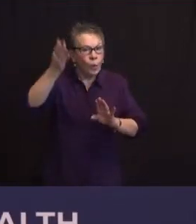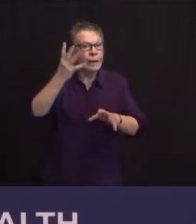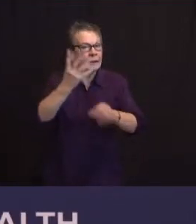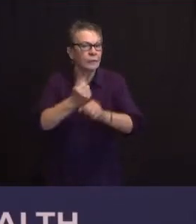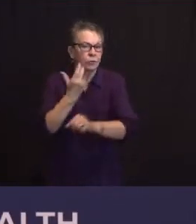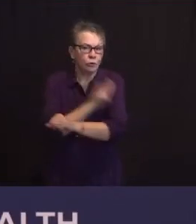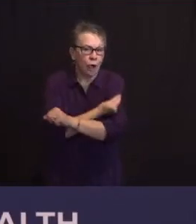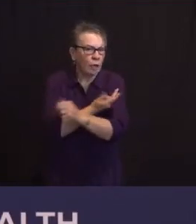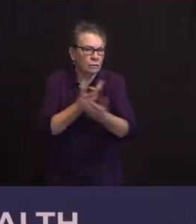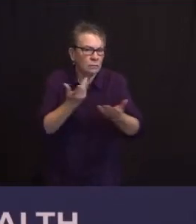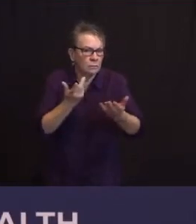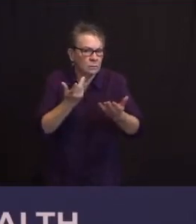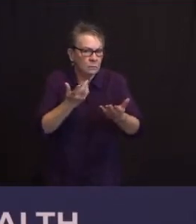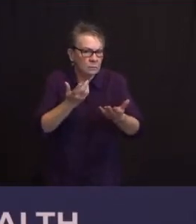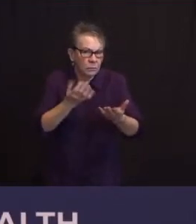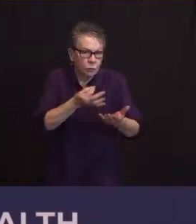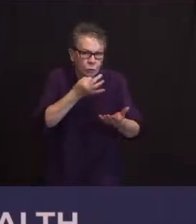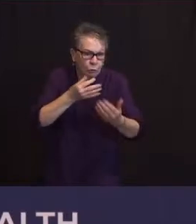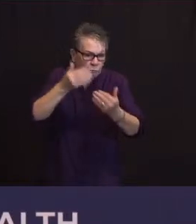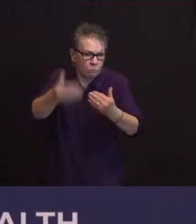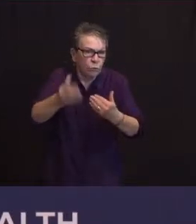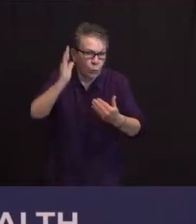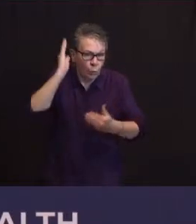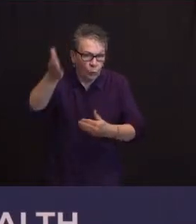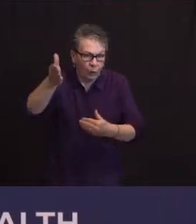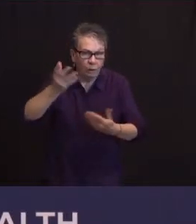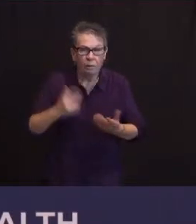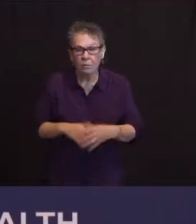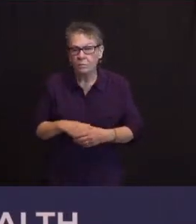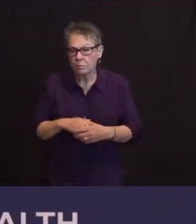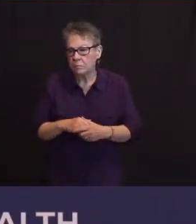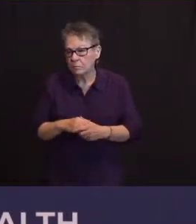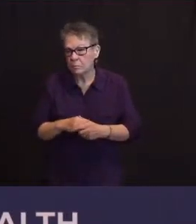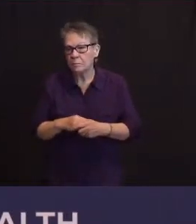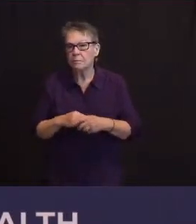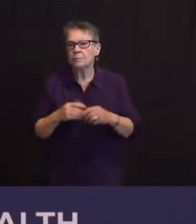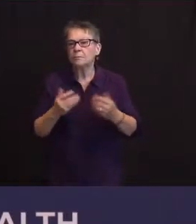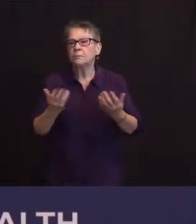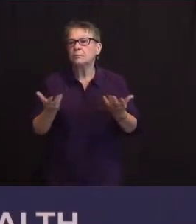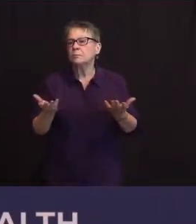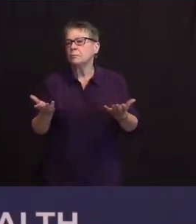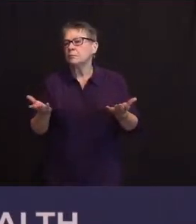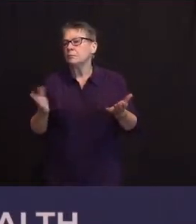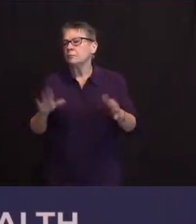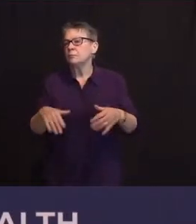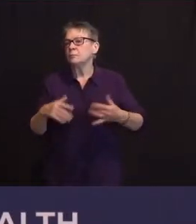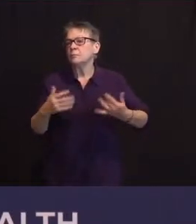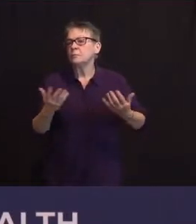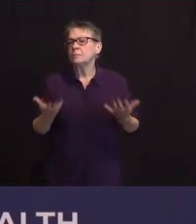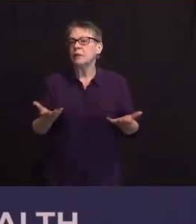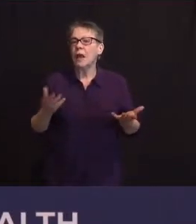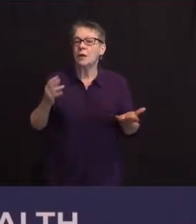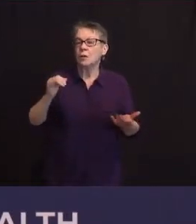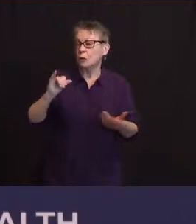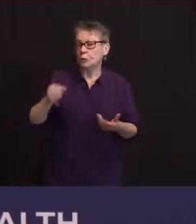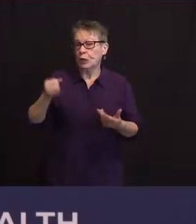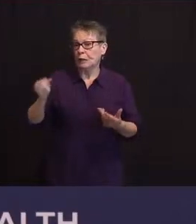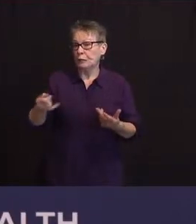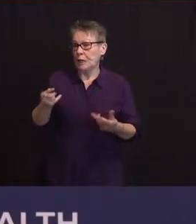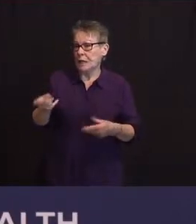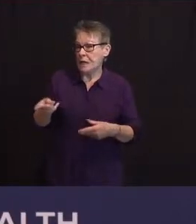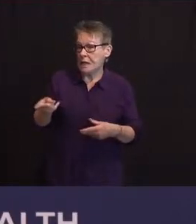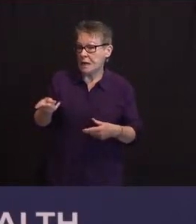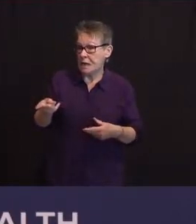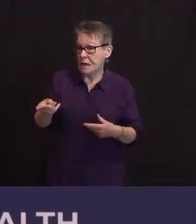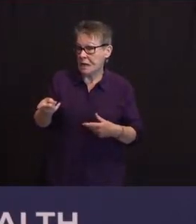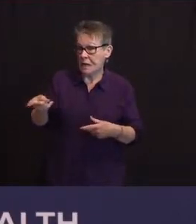in? It certainly factored in. Less so, ironically, J&J than the commitments by Pfizer and Moderna to